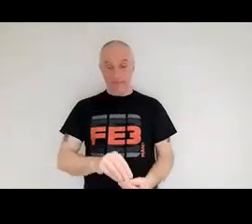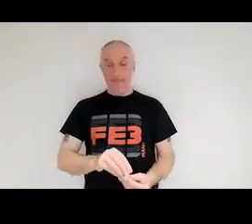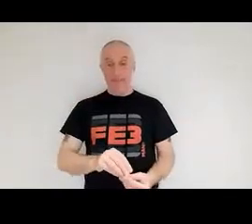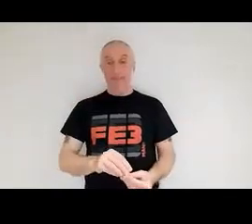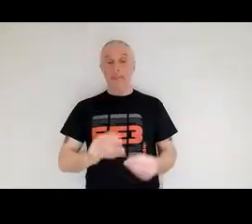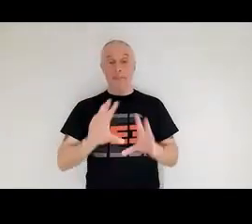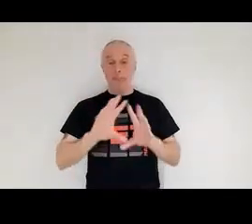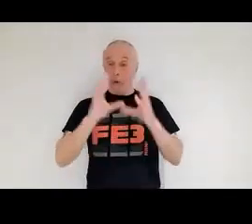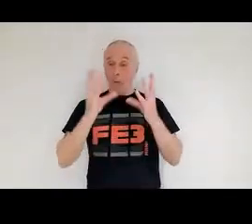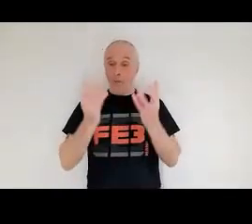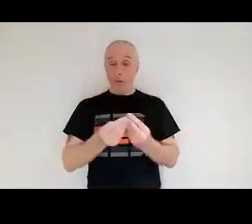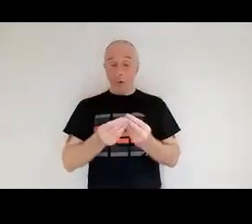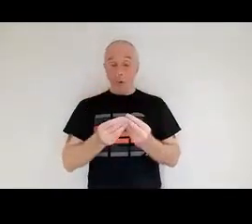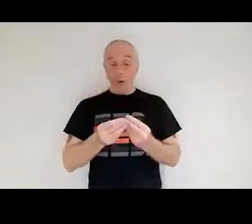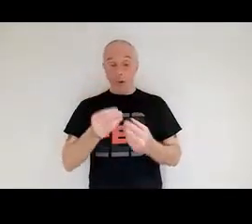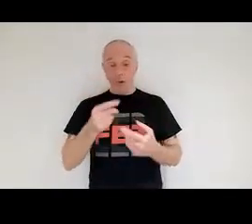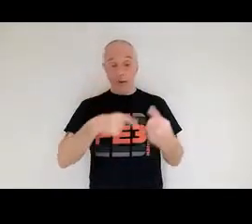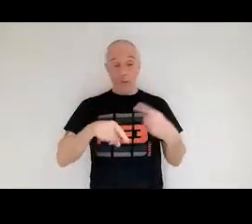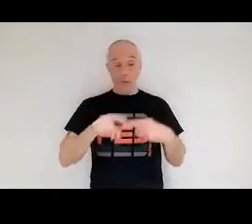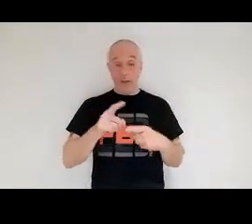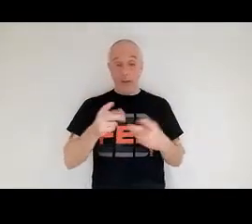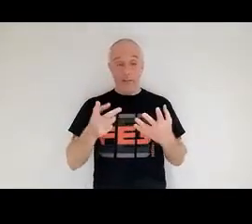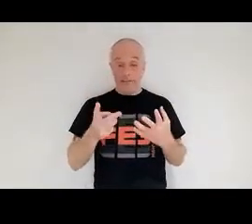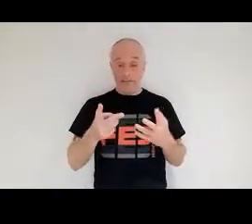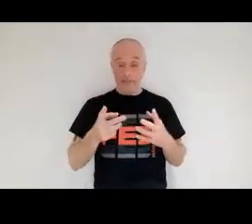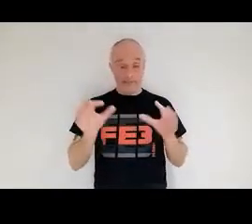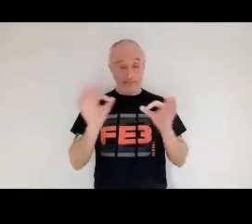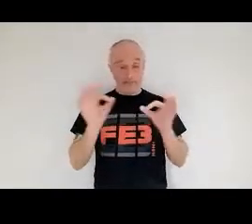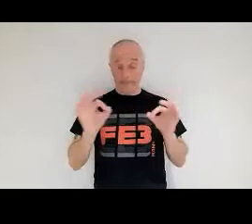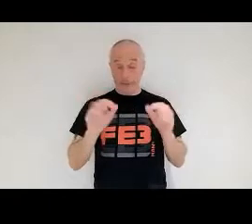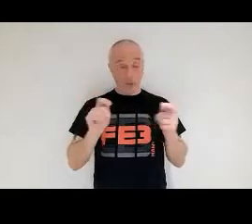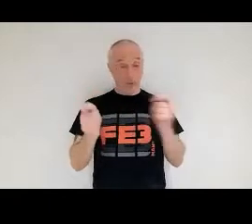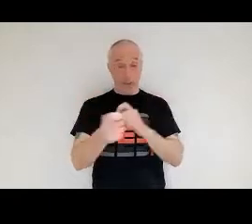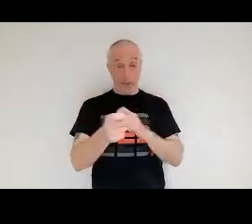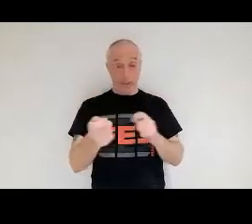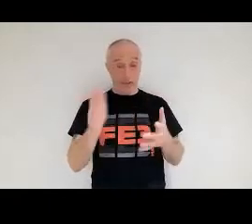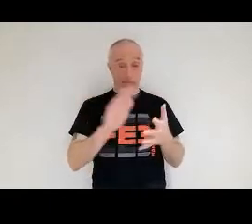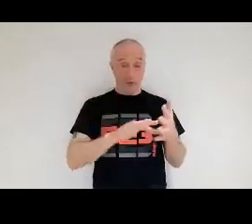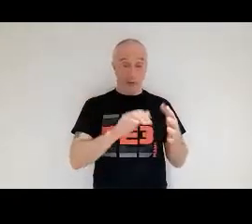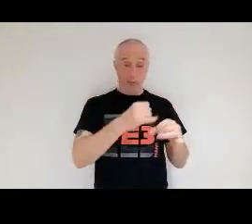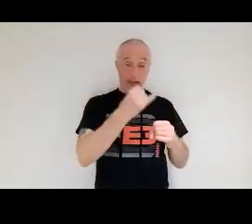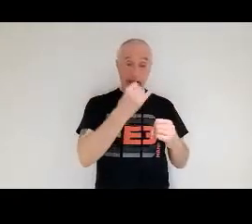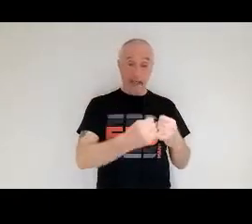of the work was that you don't see any change in gas concentration